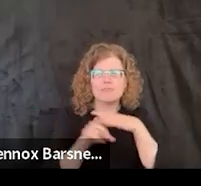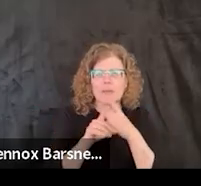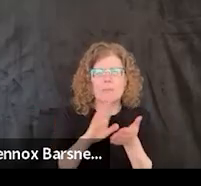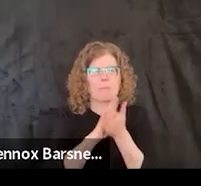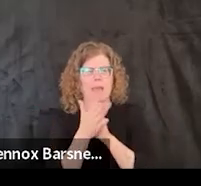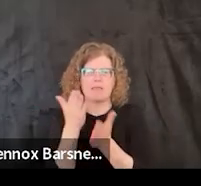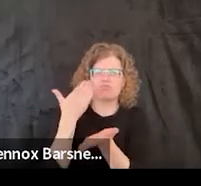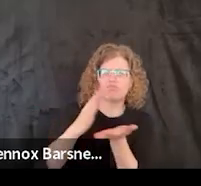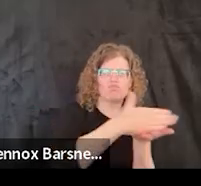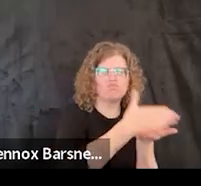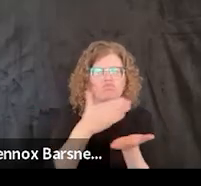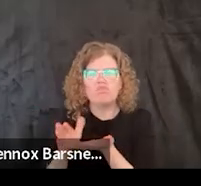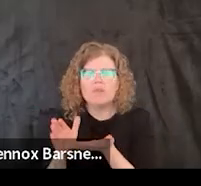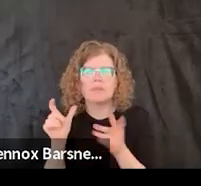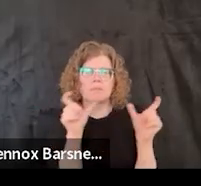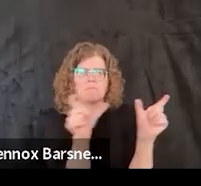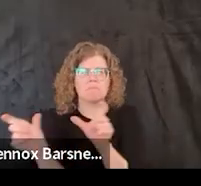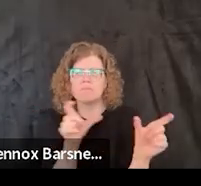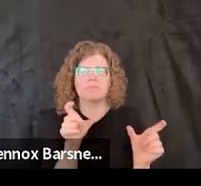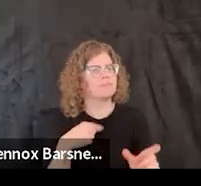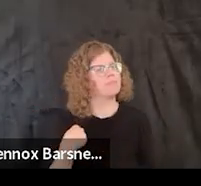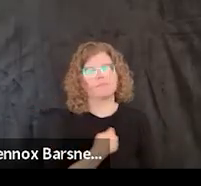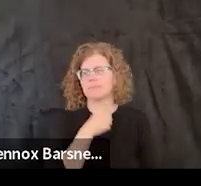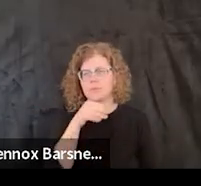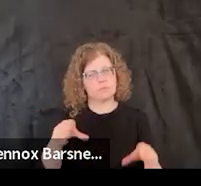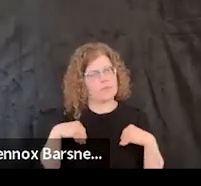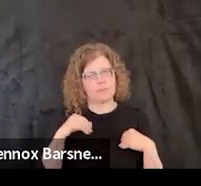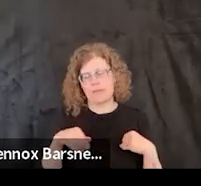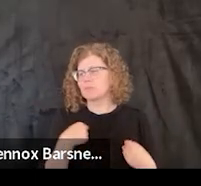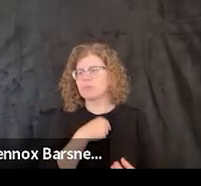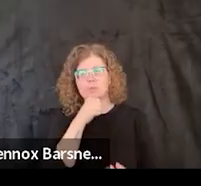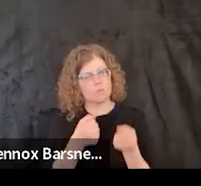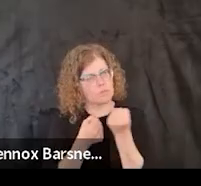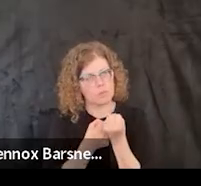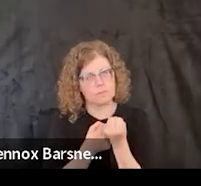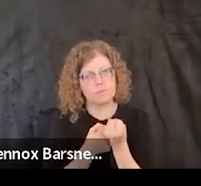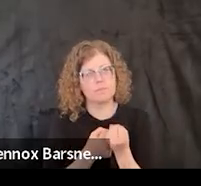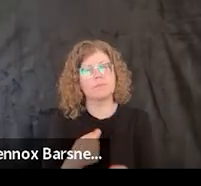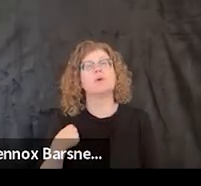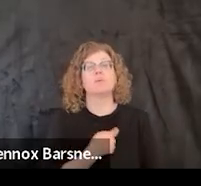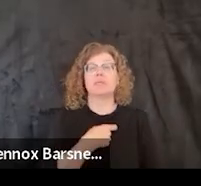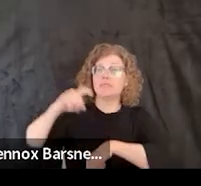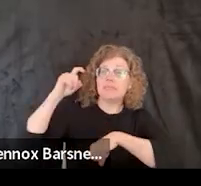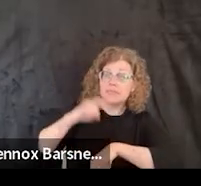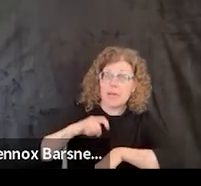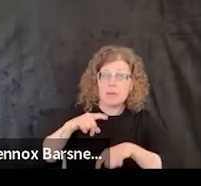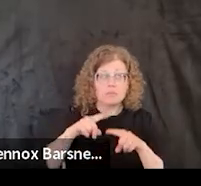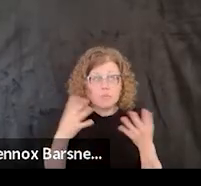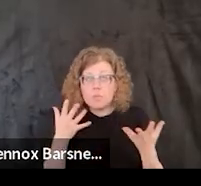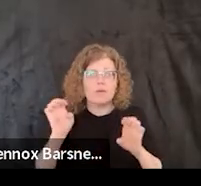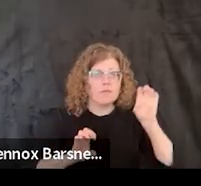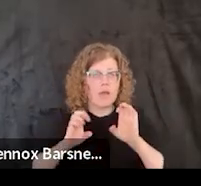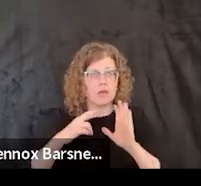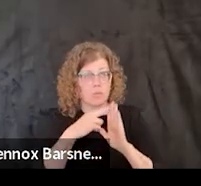supported. When it comes to evaluating applications, this is something we ask peer committees